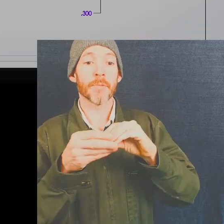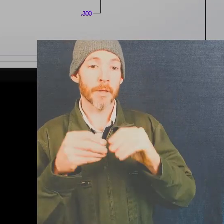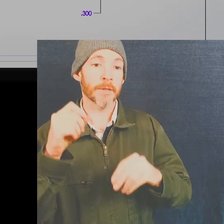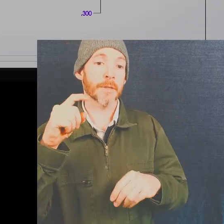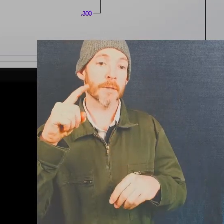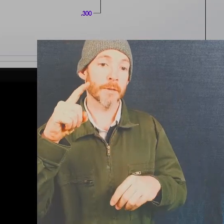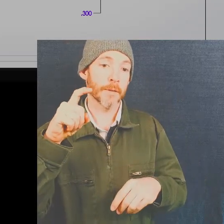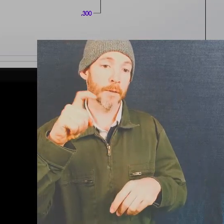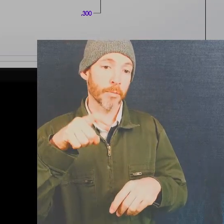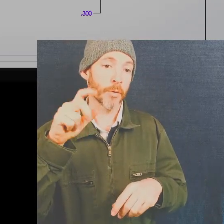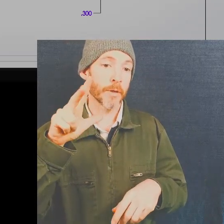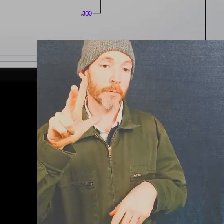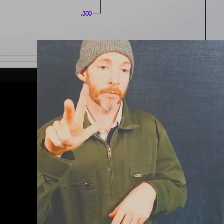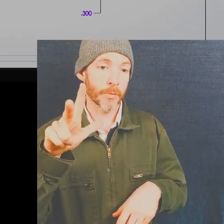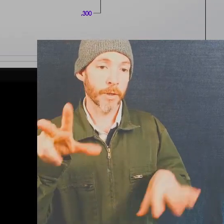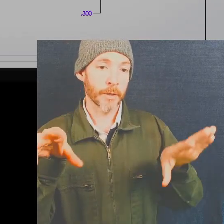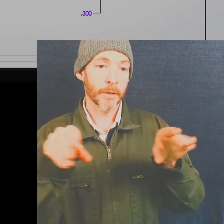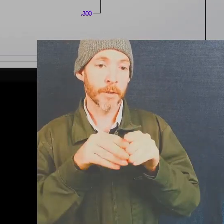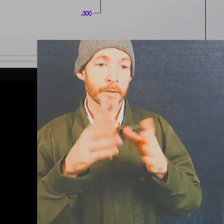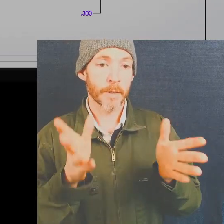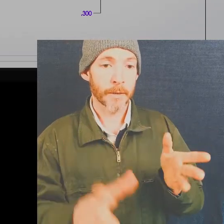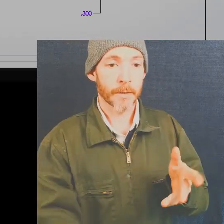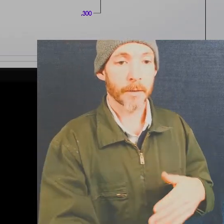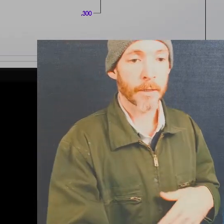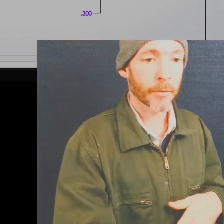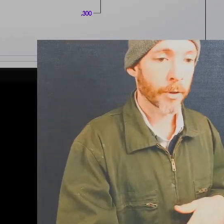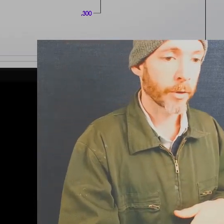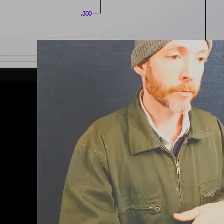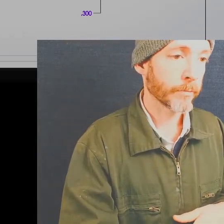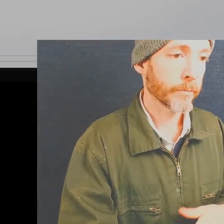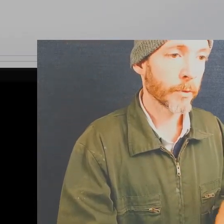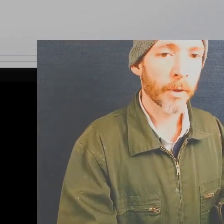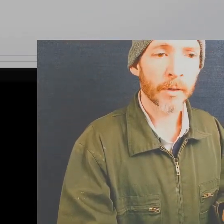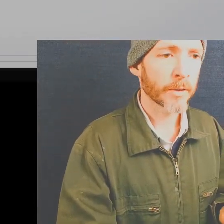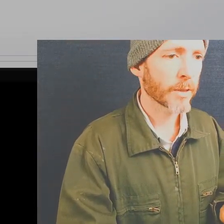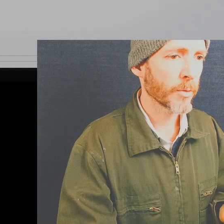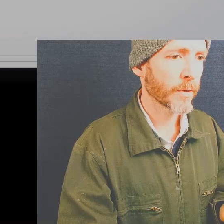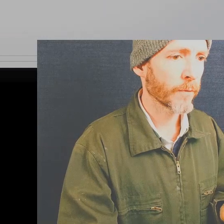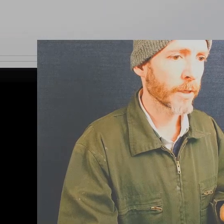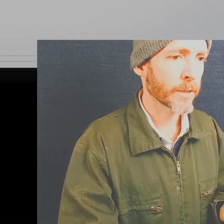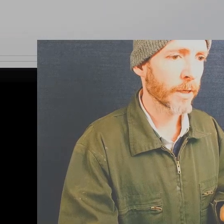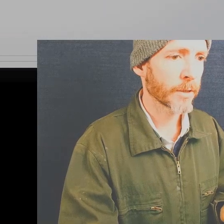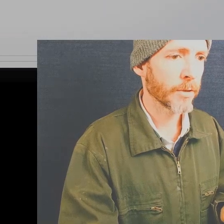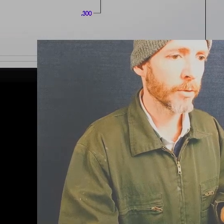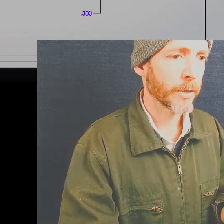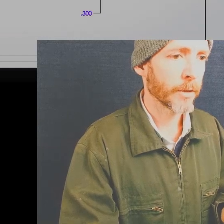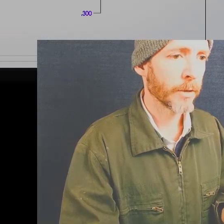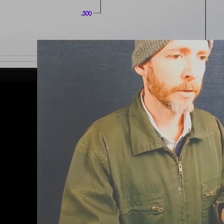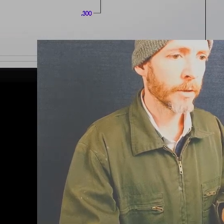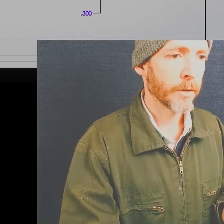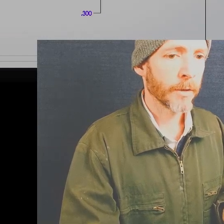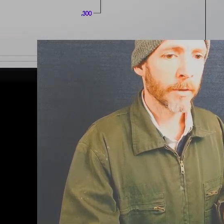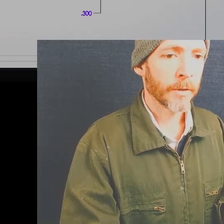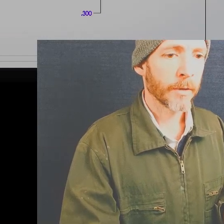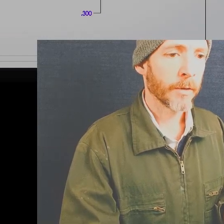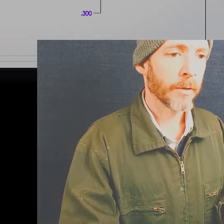1.15 plus the 0.3. So that's where you're, well, just go into the freaking sketch and do it.